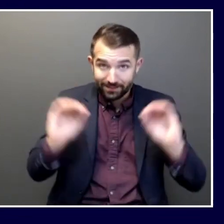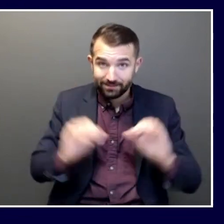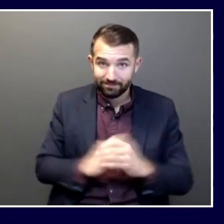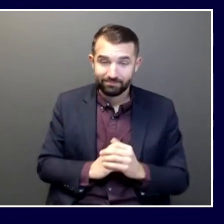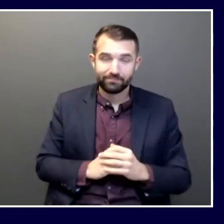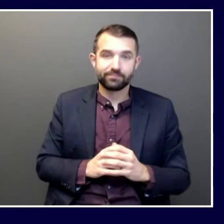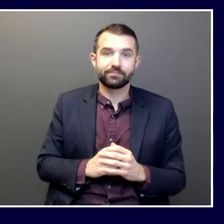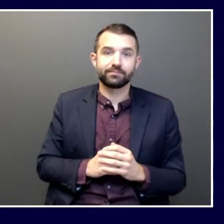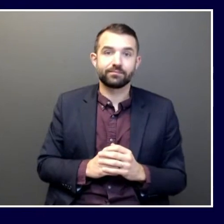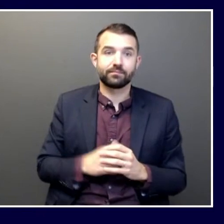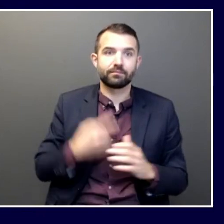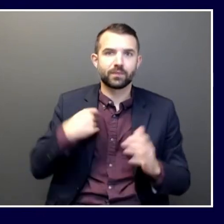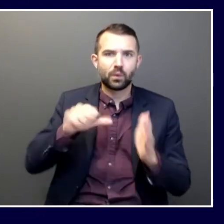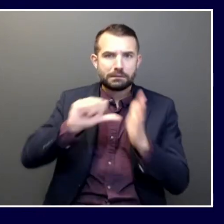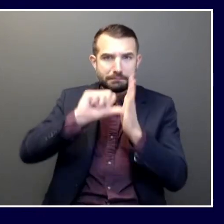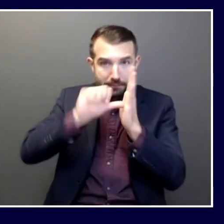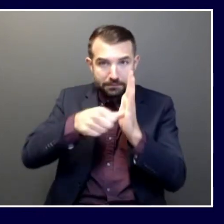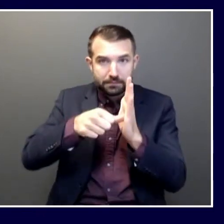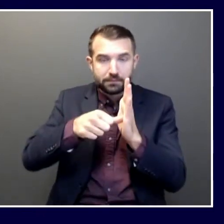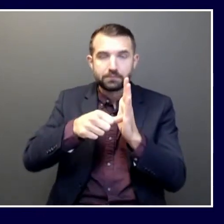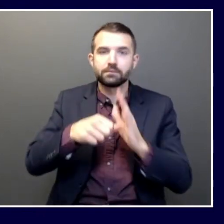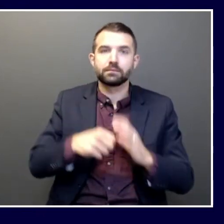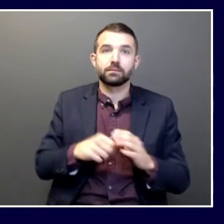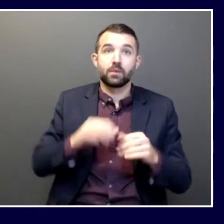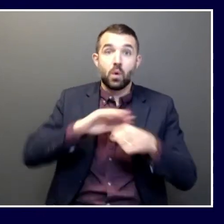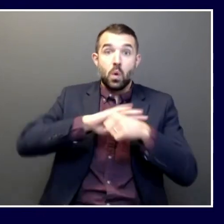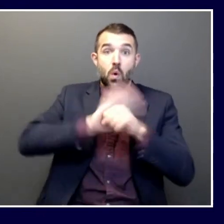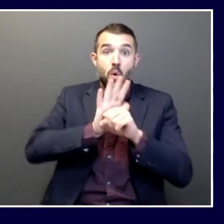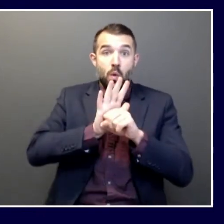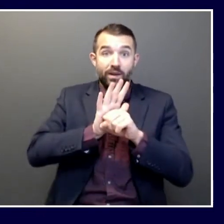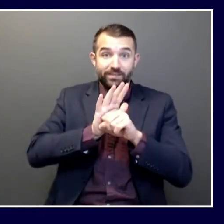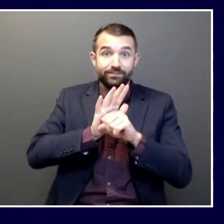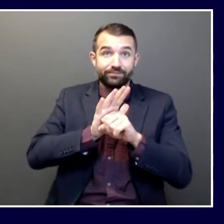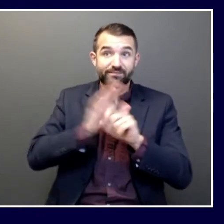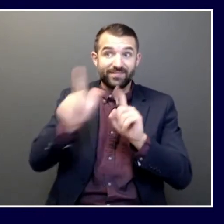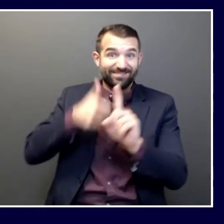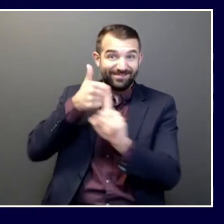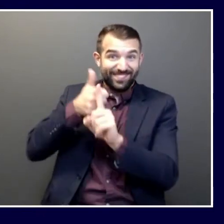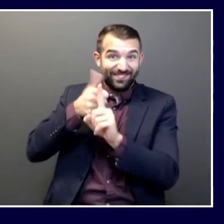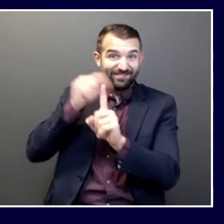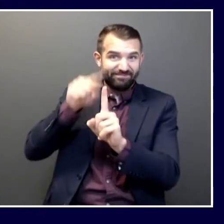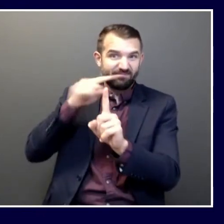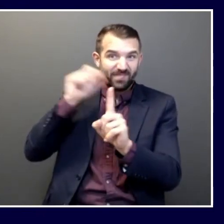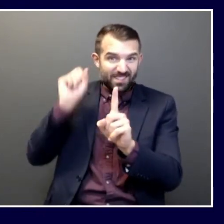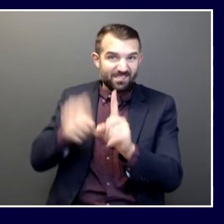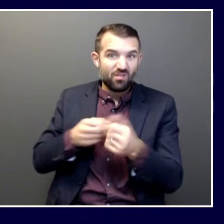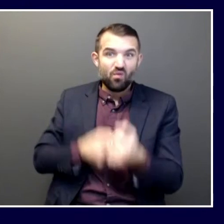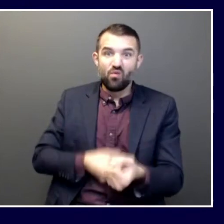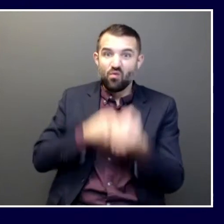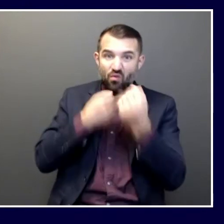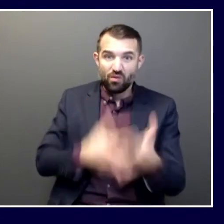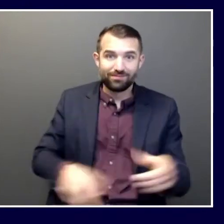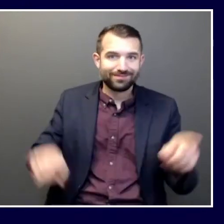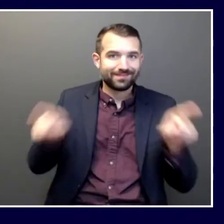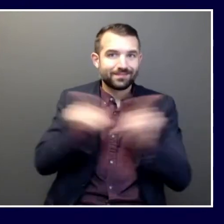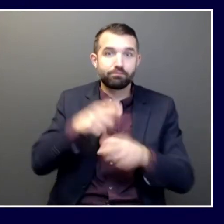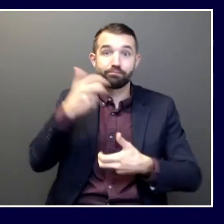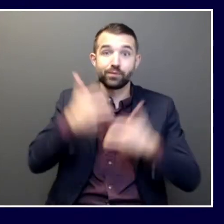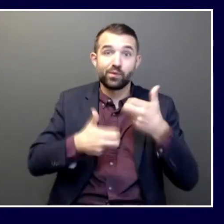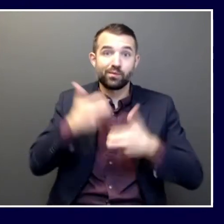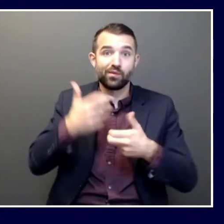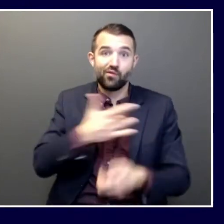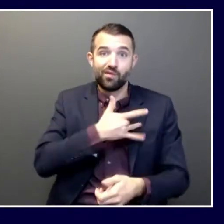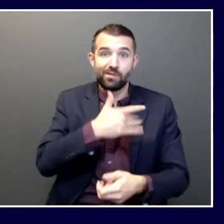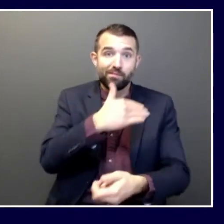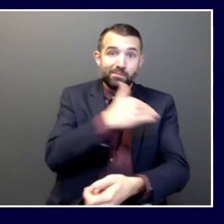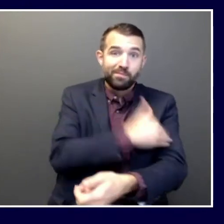COVID itself can cause myocarditis. More than that, the risk of